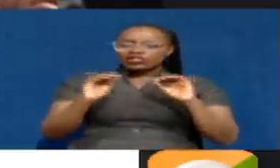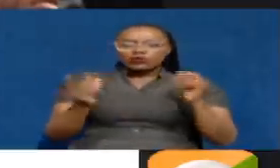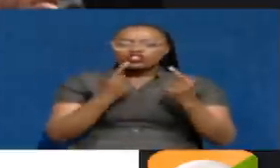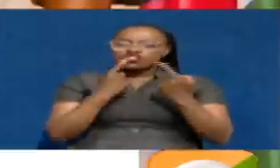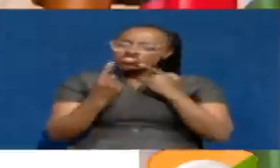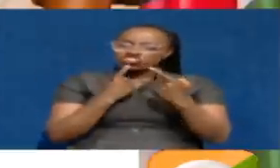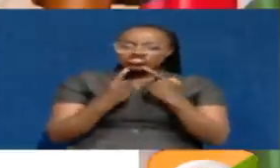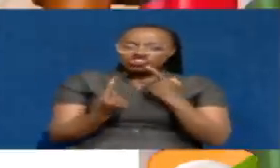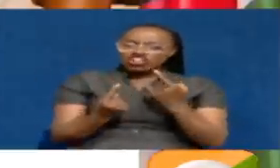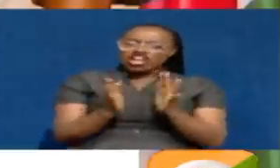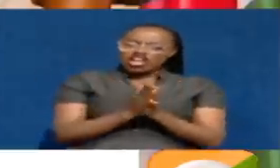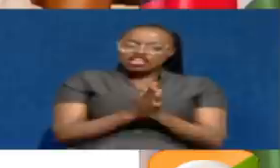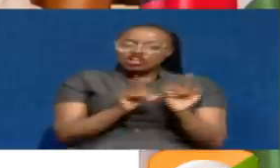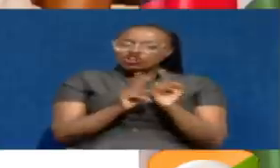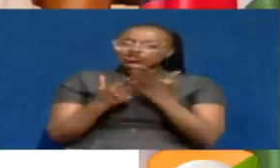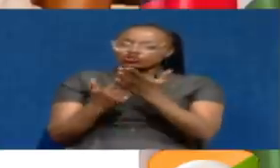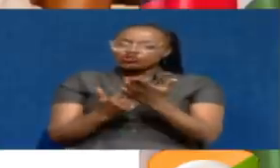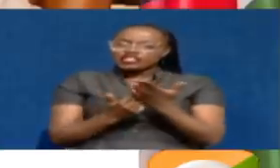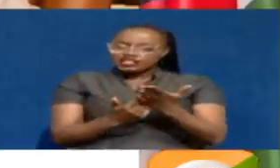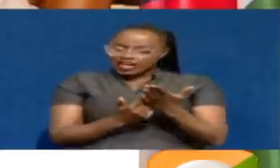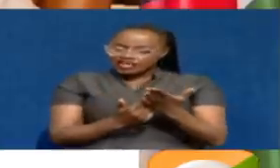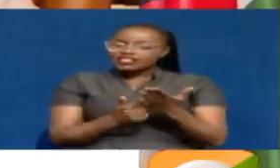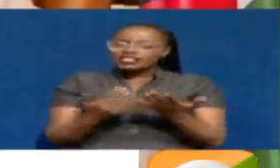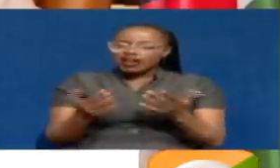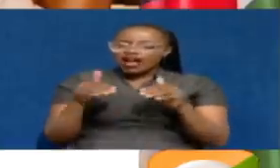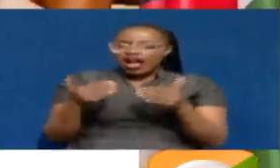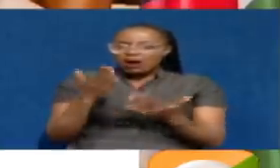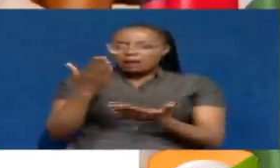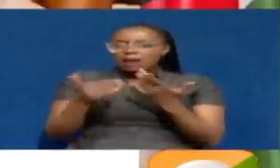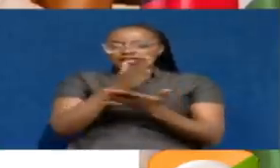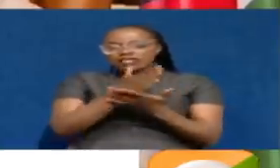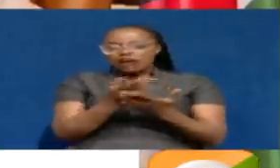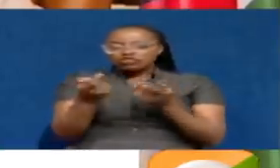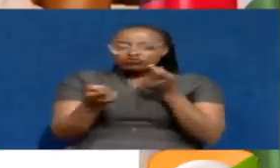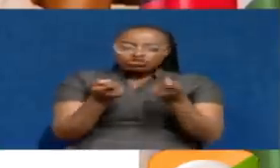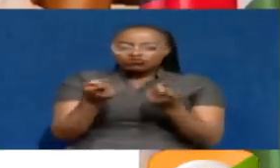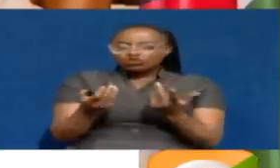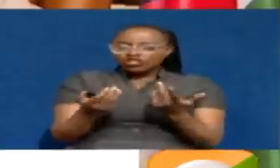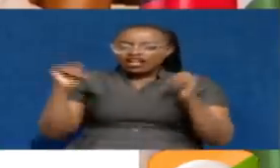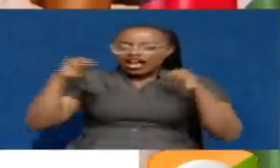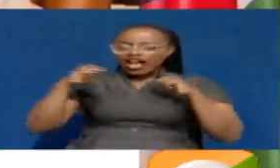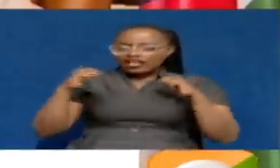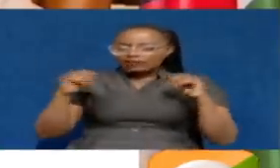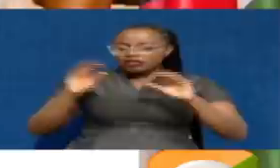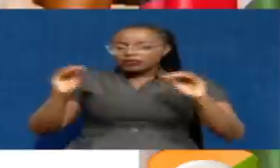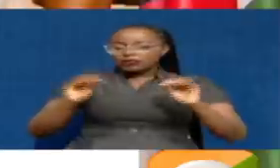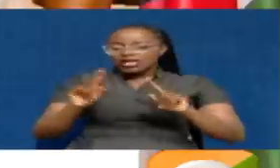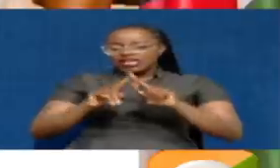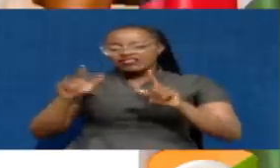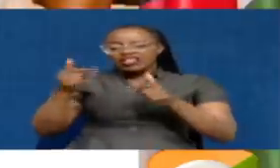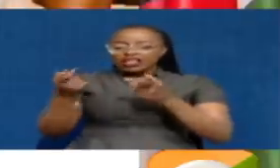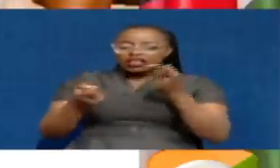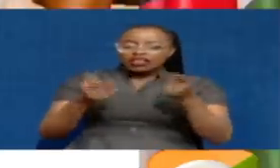talk, we discuss. There may be some minor disagreement, differences here and